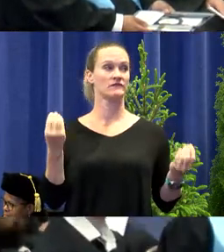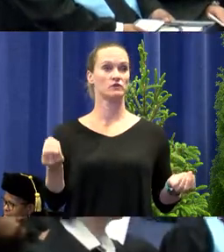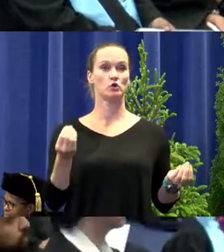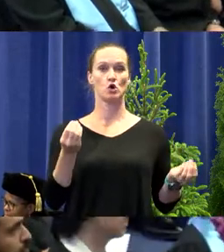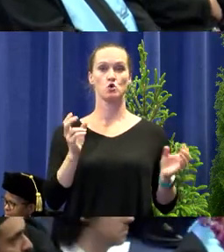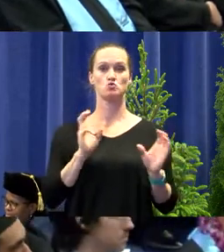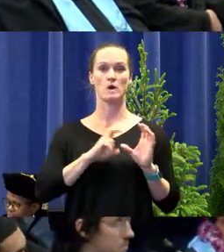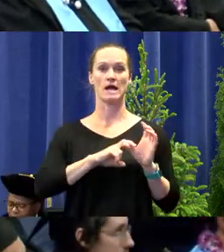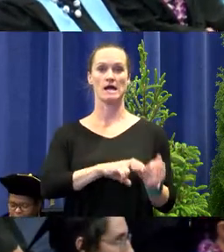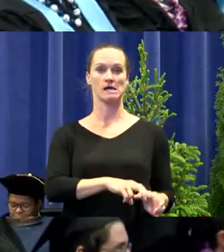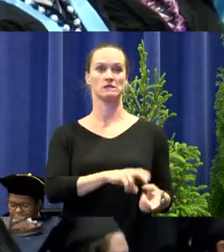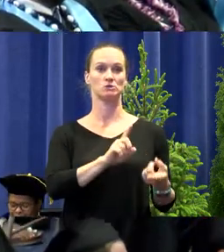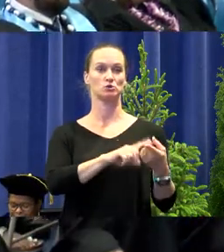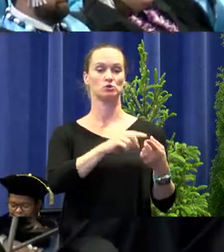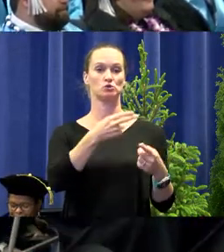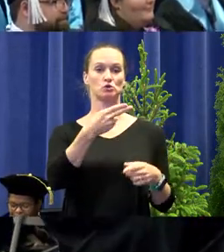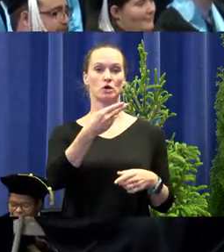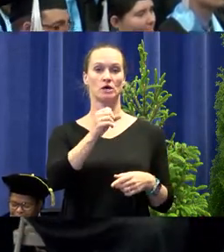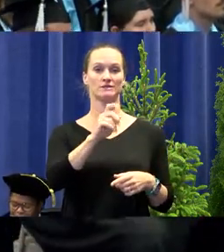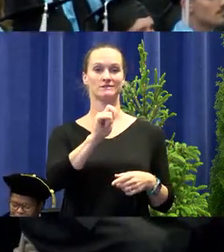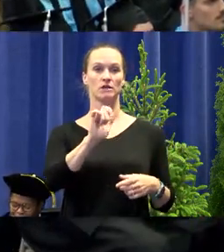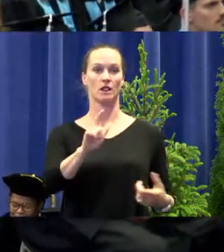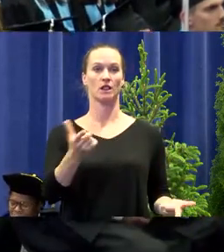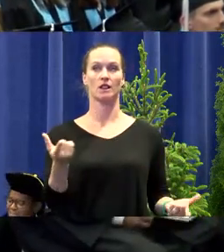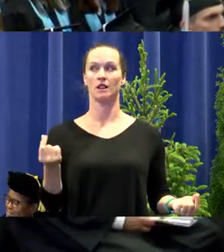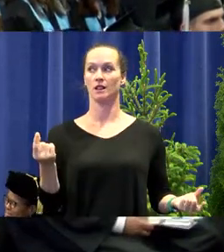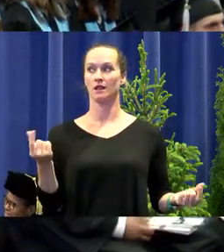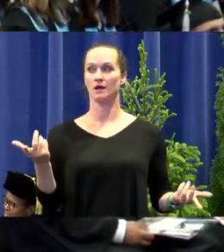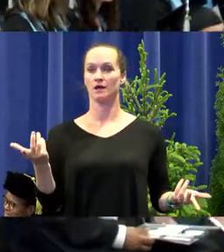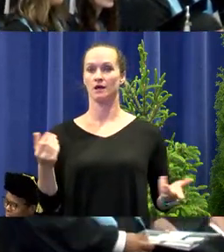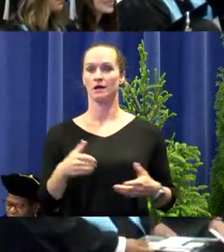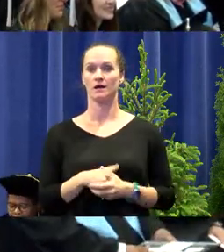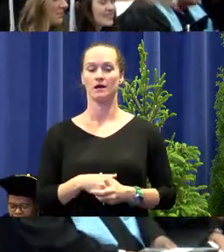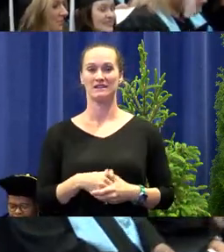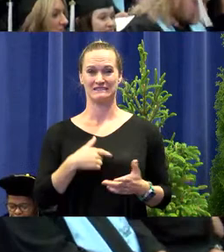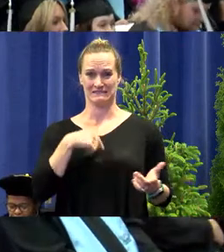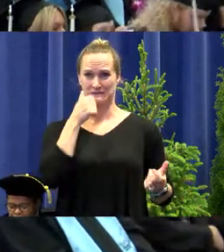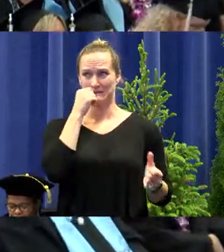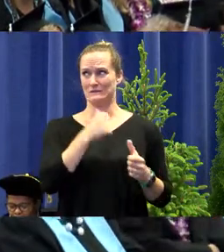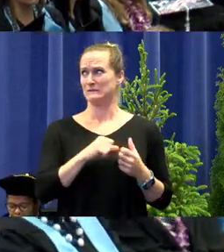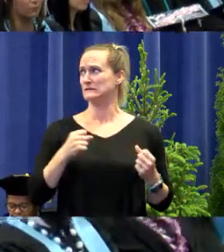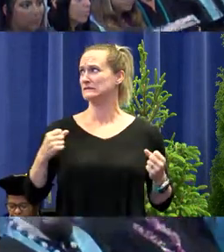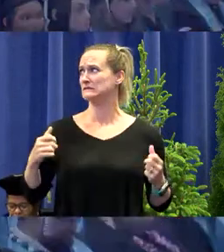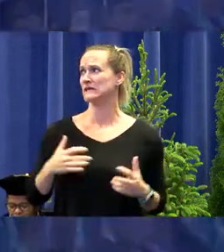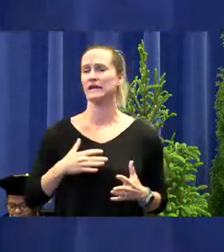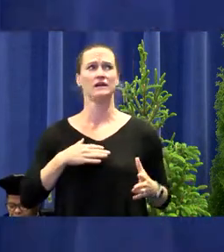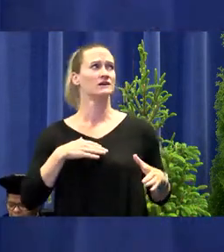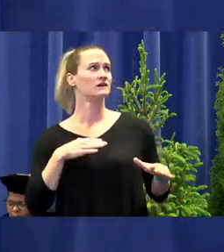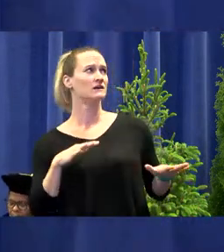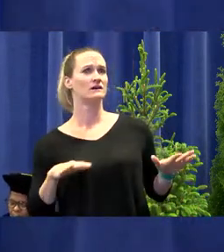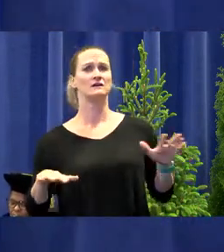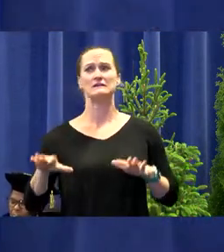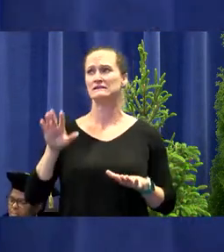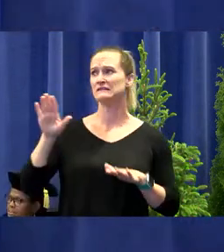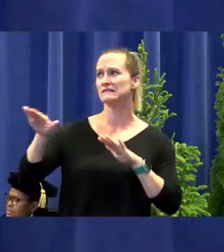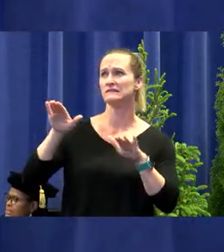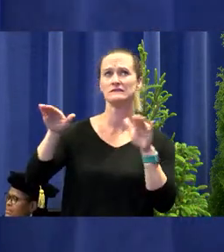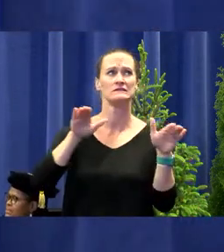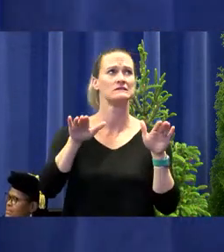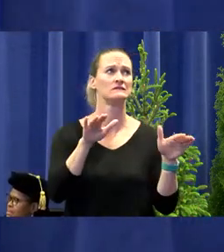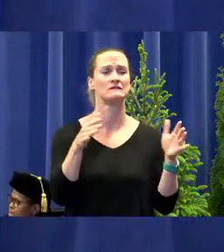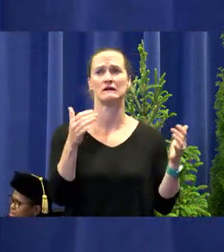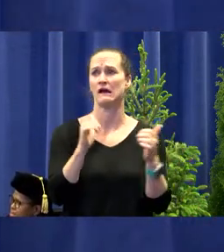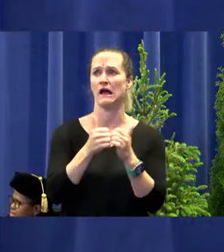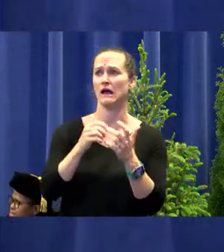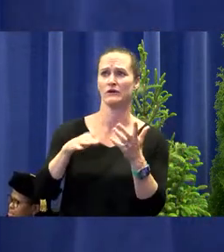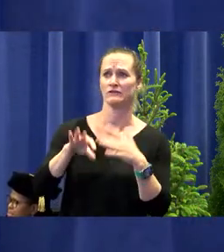to get to my hostel. I remember feeling so scared and stressed, frantically asking people at the airport how to get